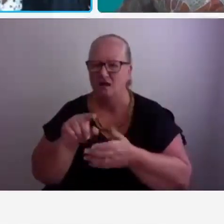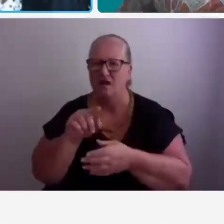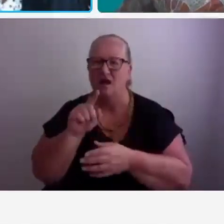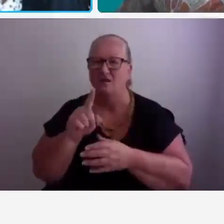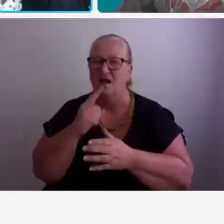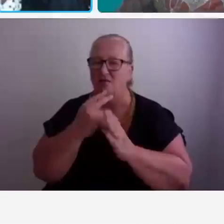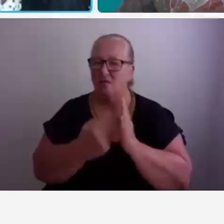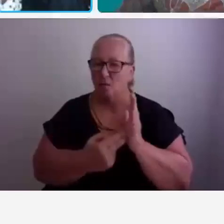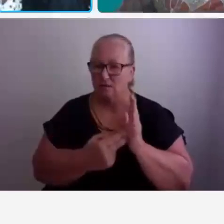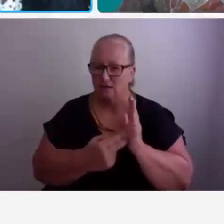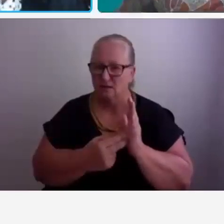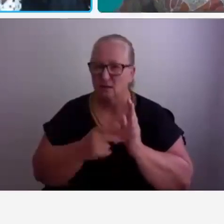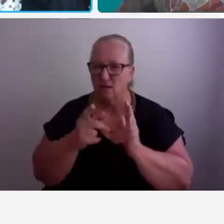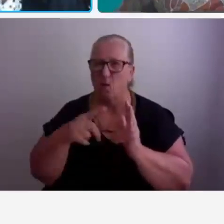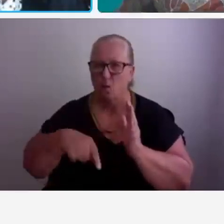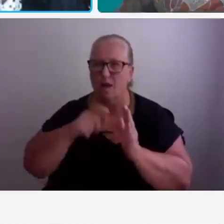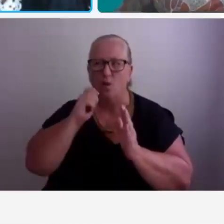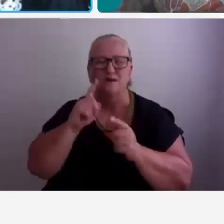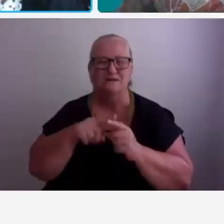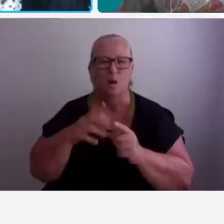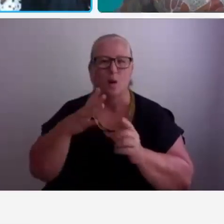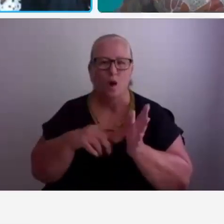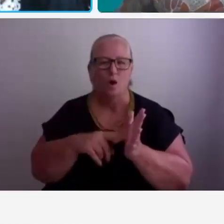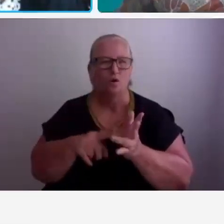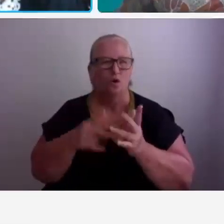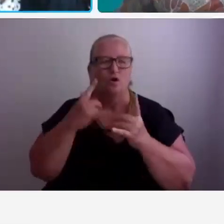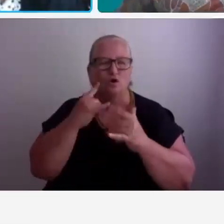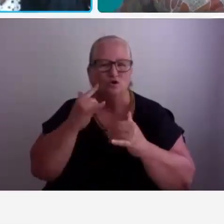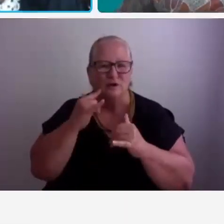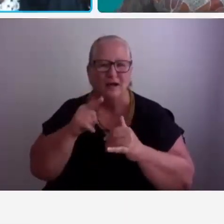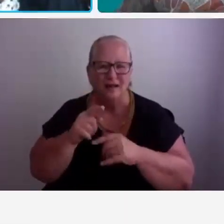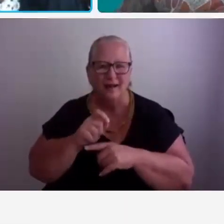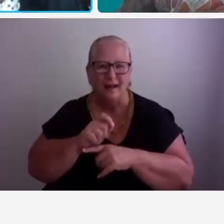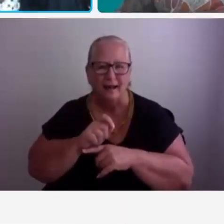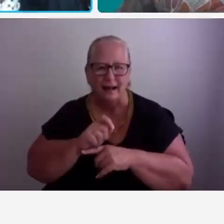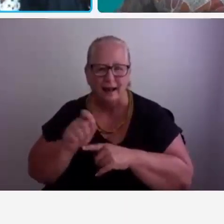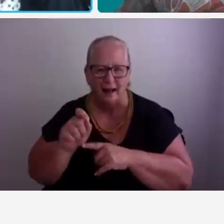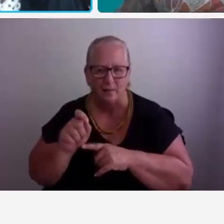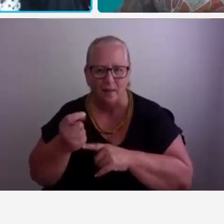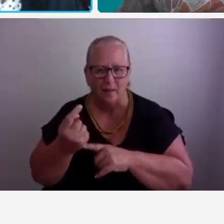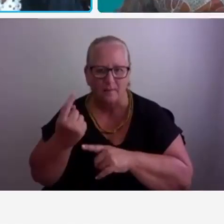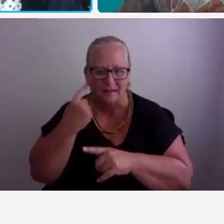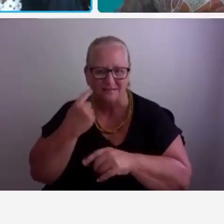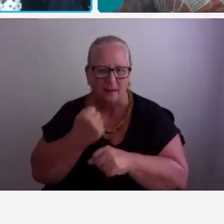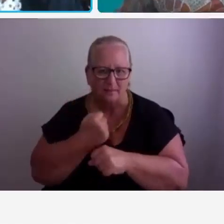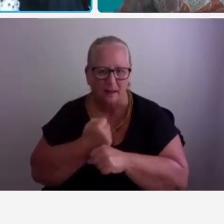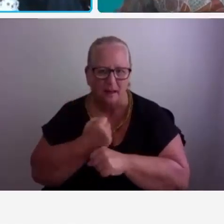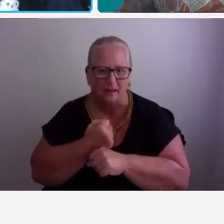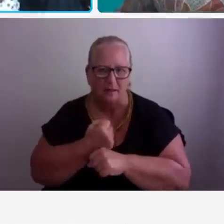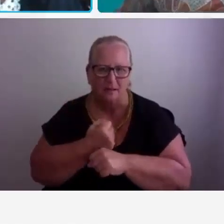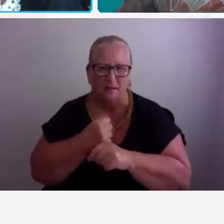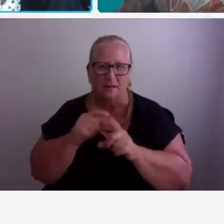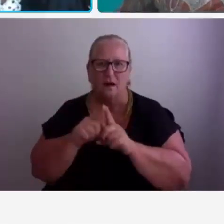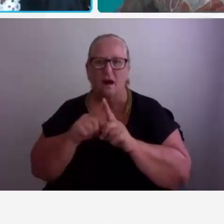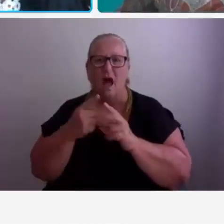we will still want to check that, claims in the past have been made as we would if ACFI